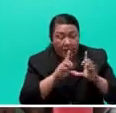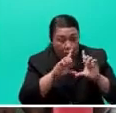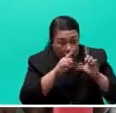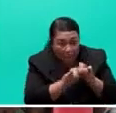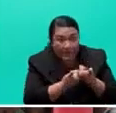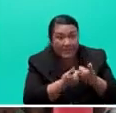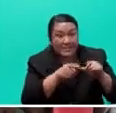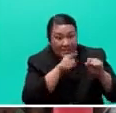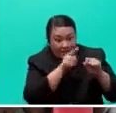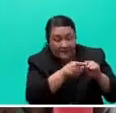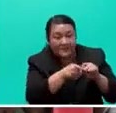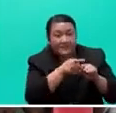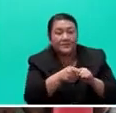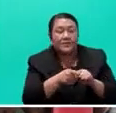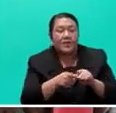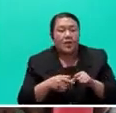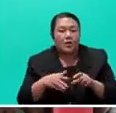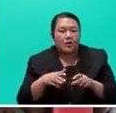necessary for the